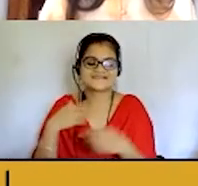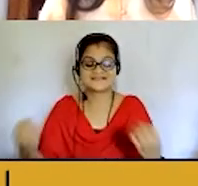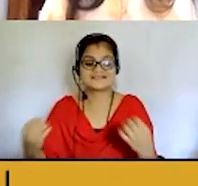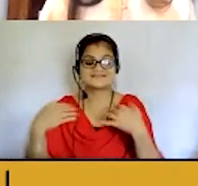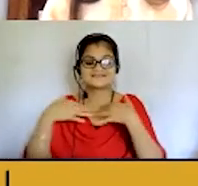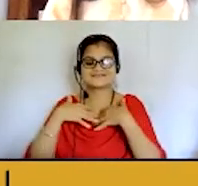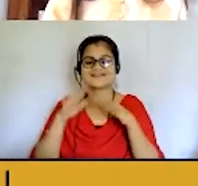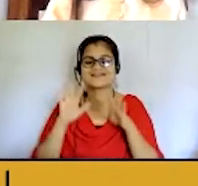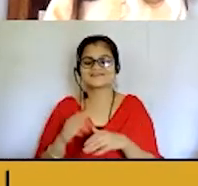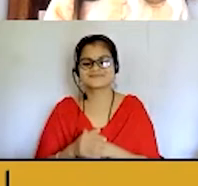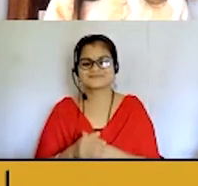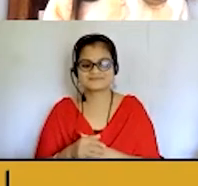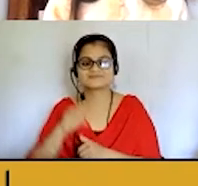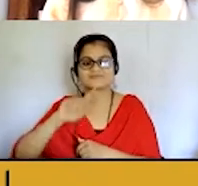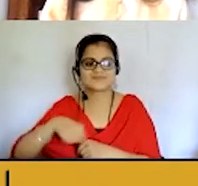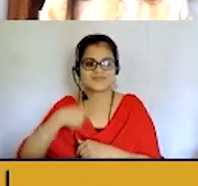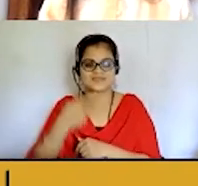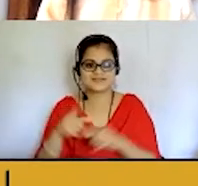Okay, so we are into the next